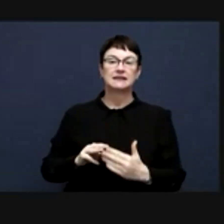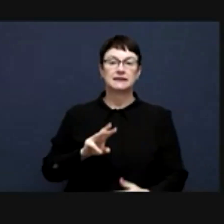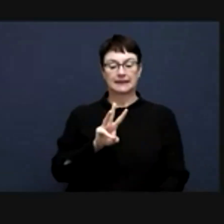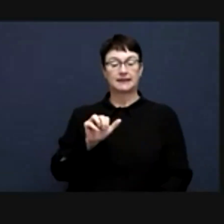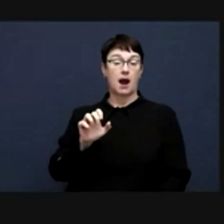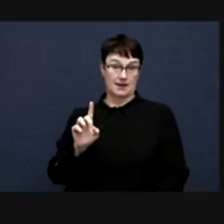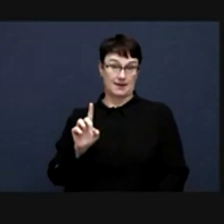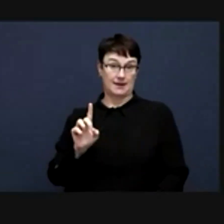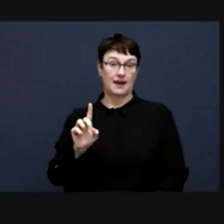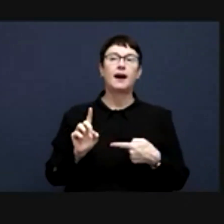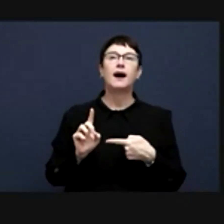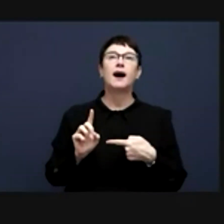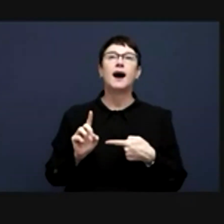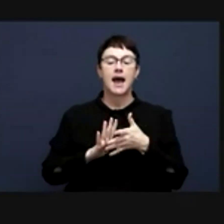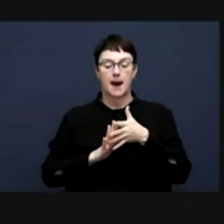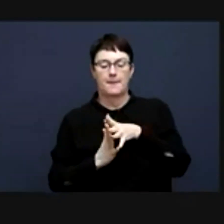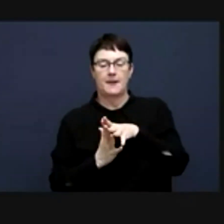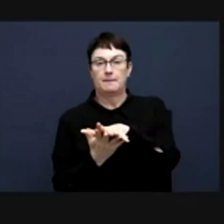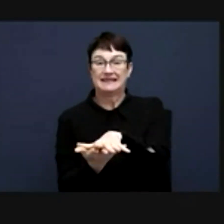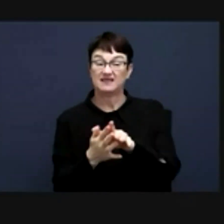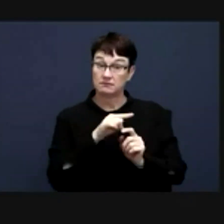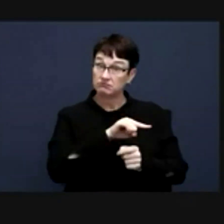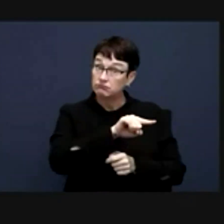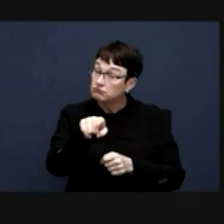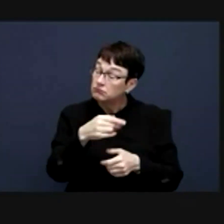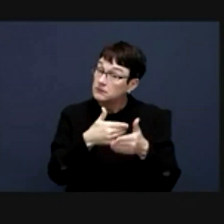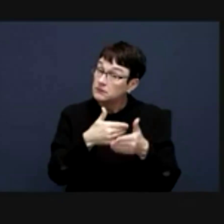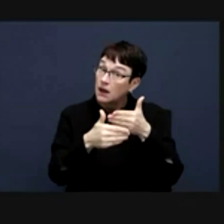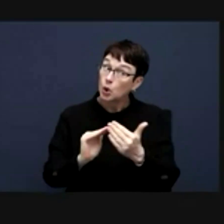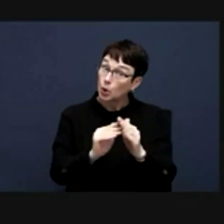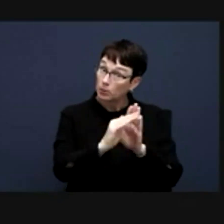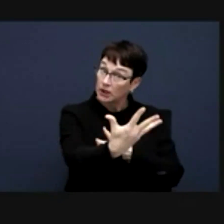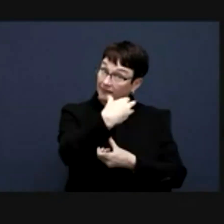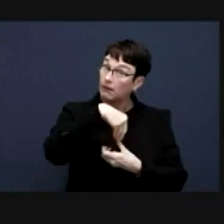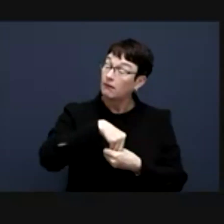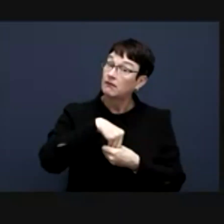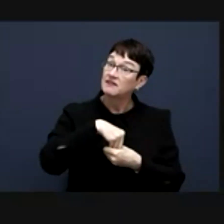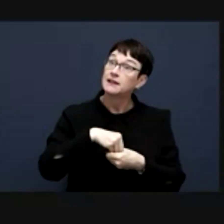and also, why not, also regarding the European Accessibility Act.